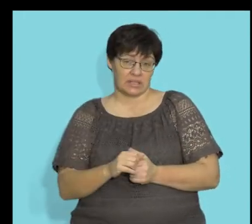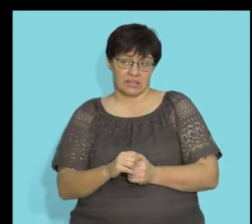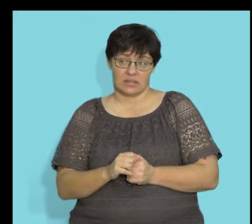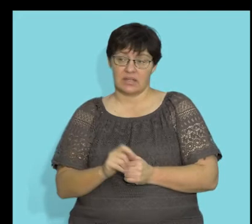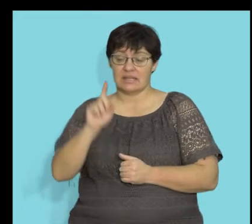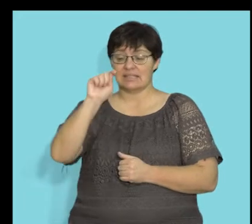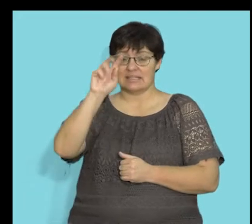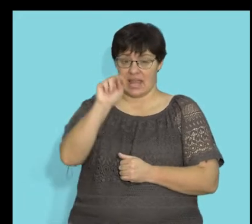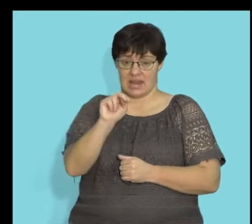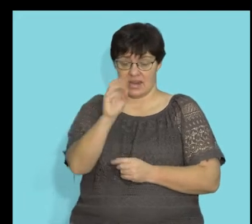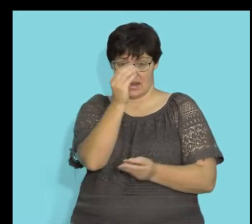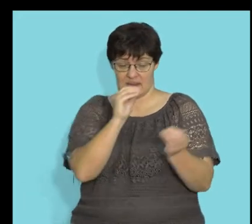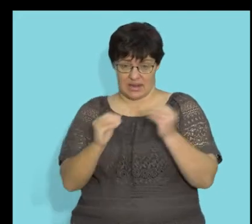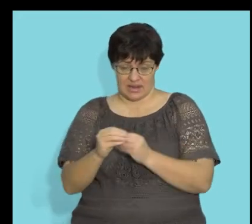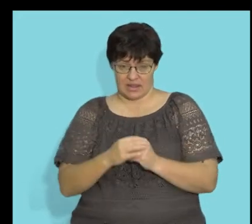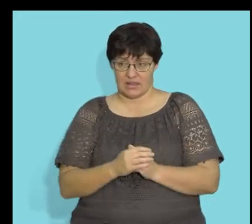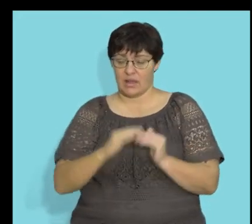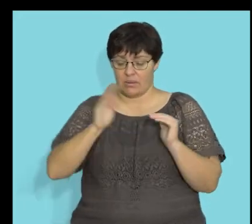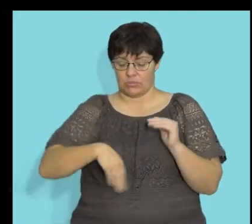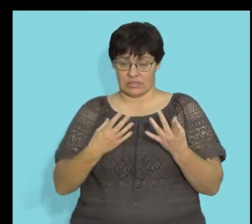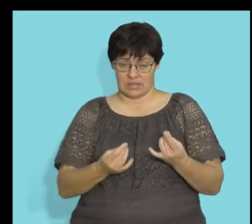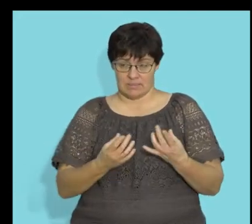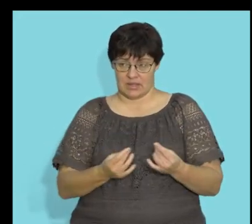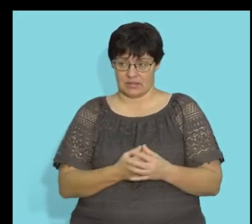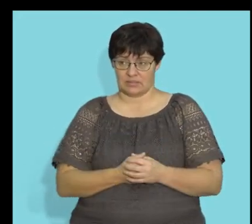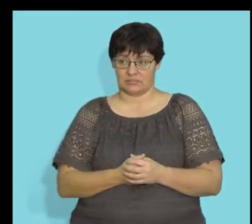your Tn, your bottom number,